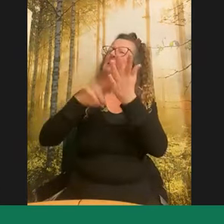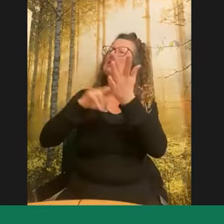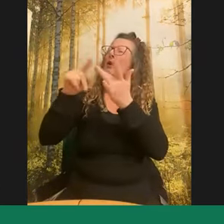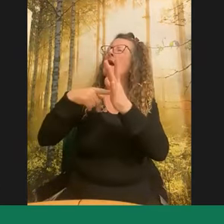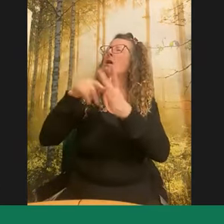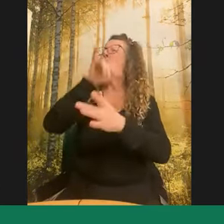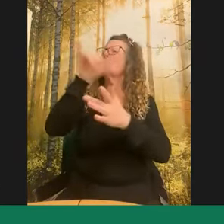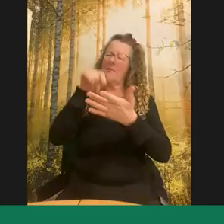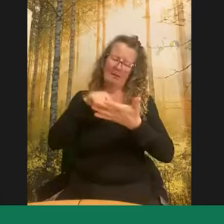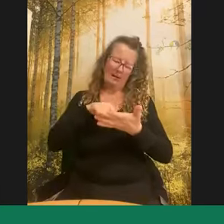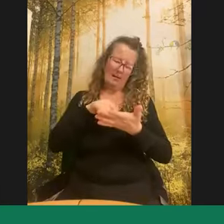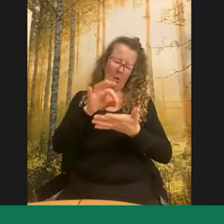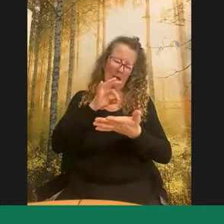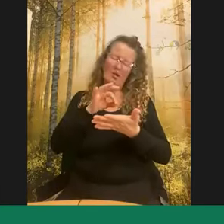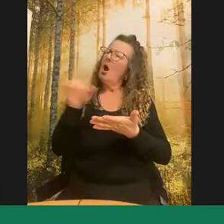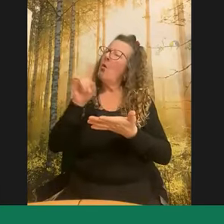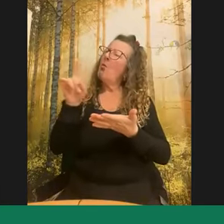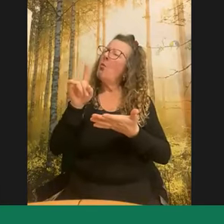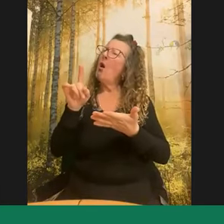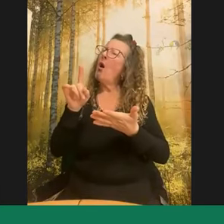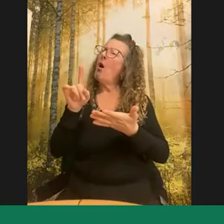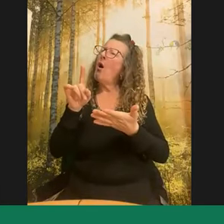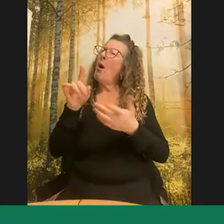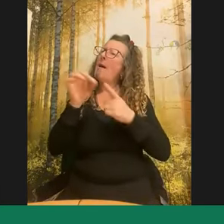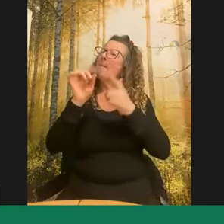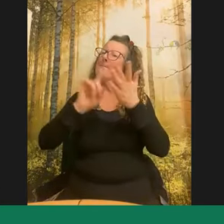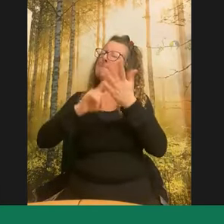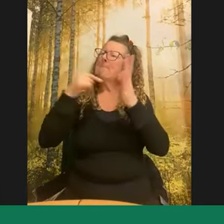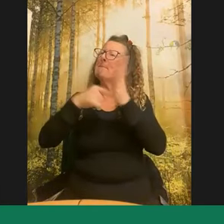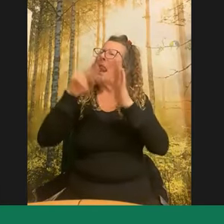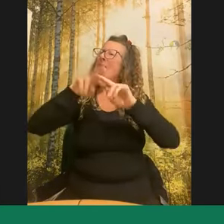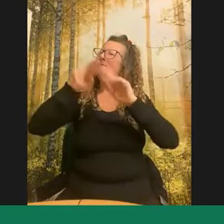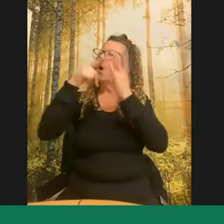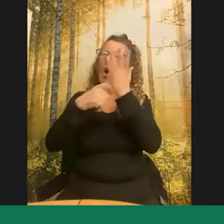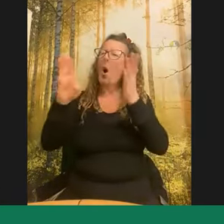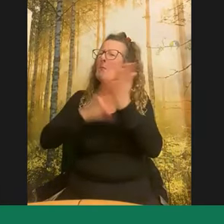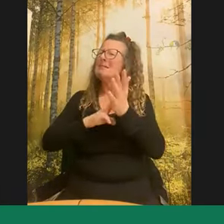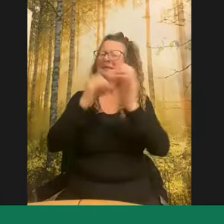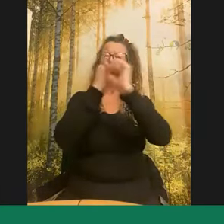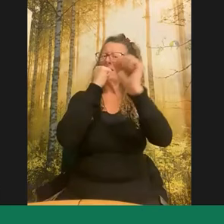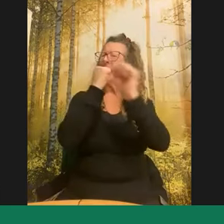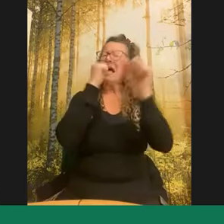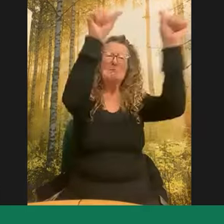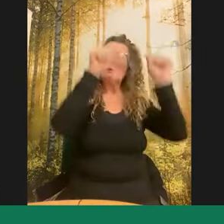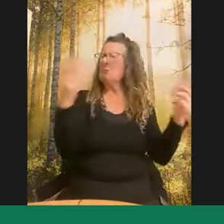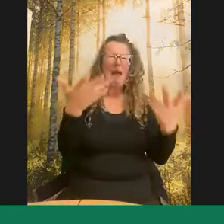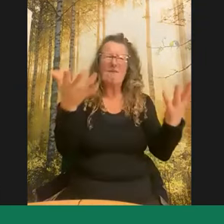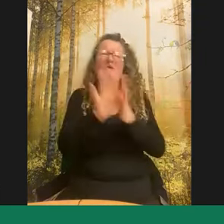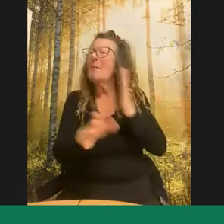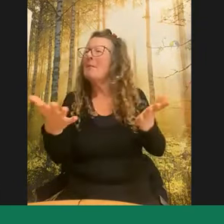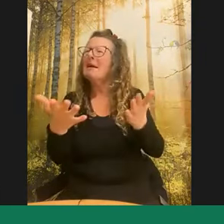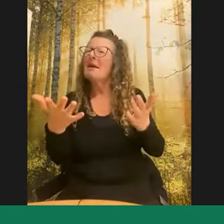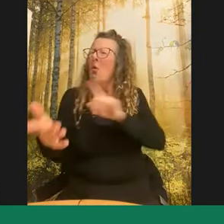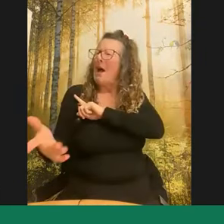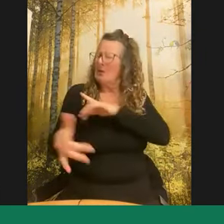asked, you know, what platforms were these contemporary recruitment posters advertised on? And I'm going to add one in. Why did you feel the need to